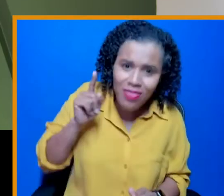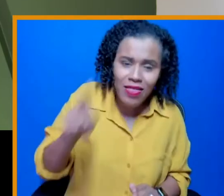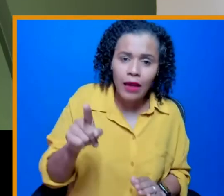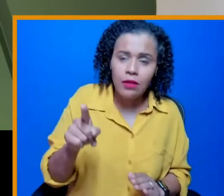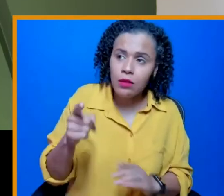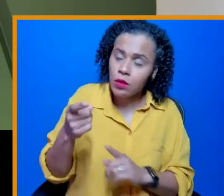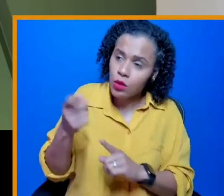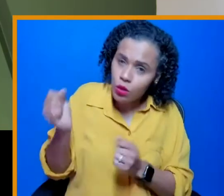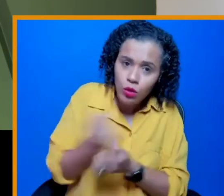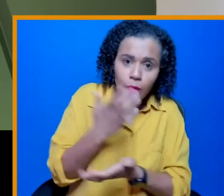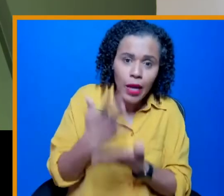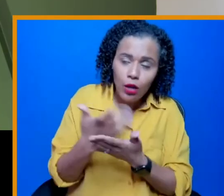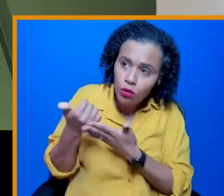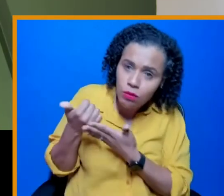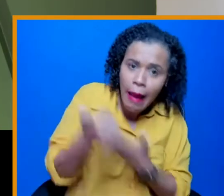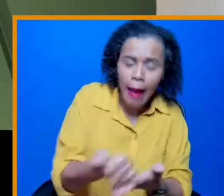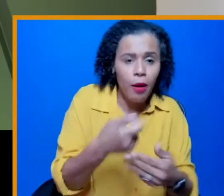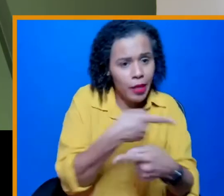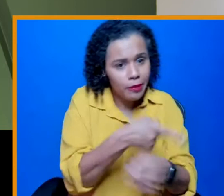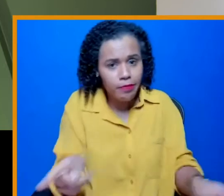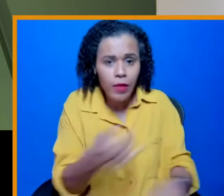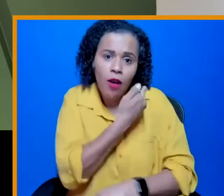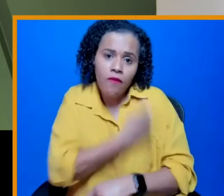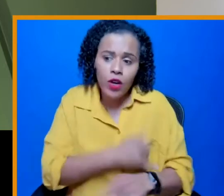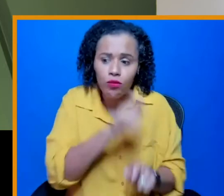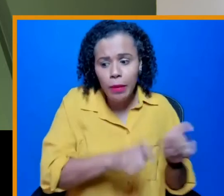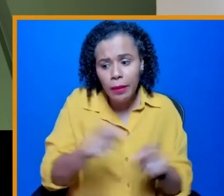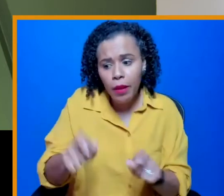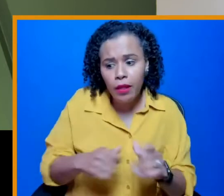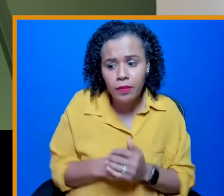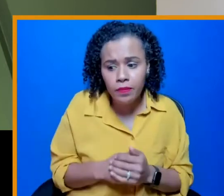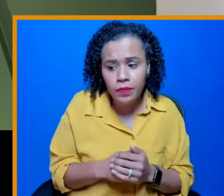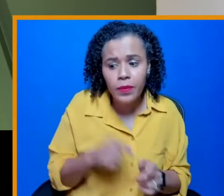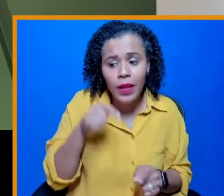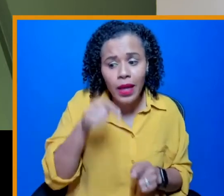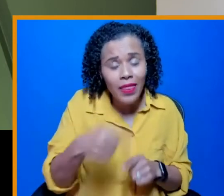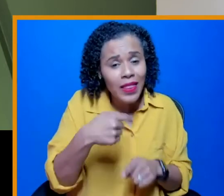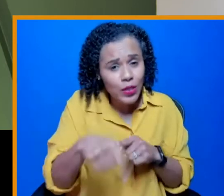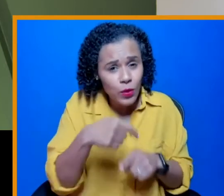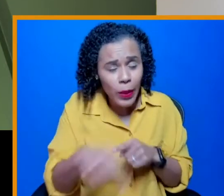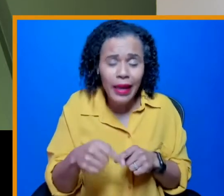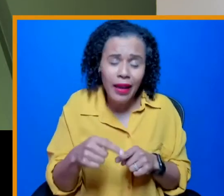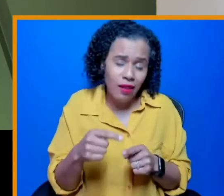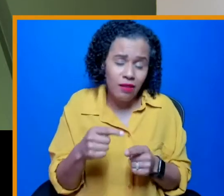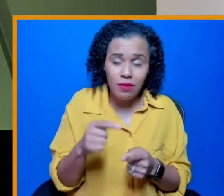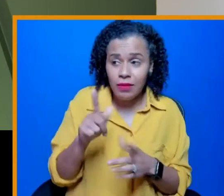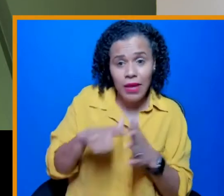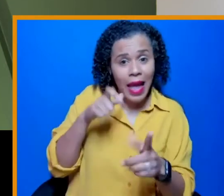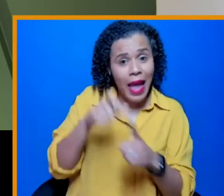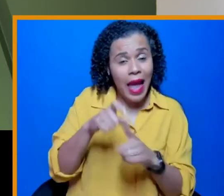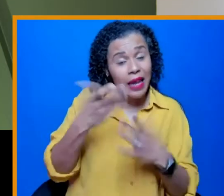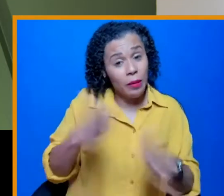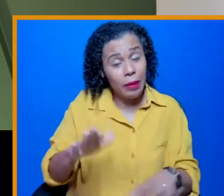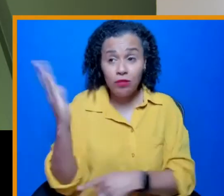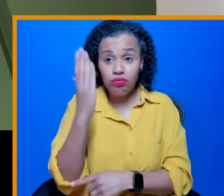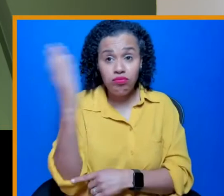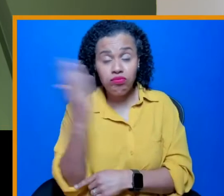help at the most vulnerable. And this week, Ed, he revealed what should be the last piece of the